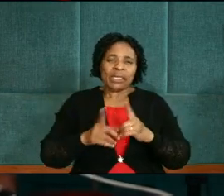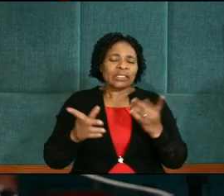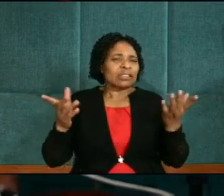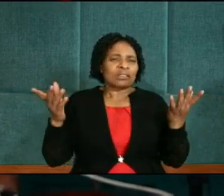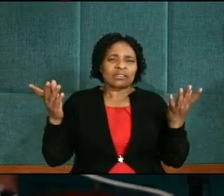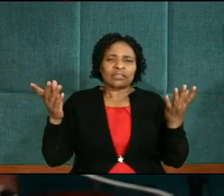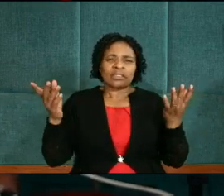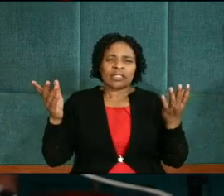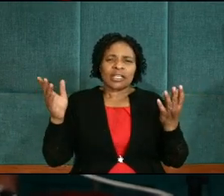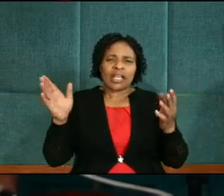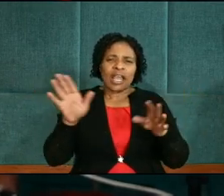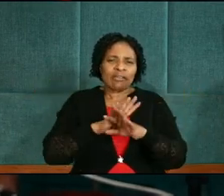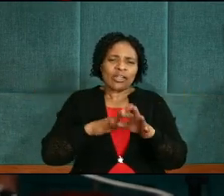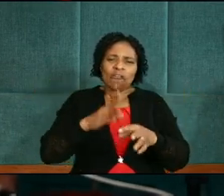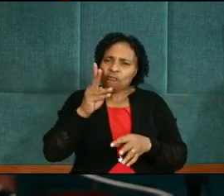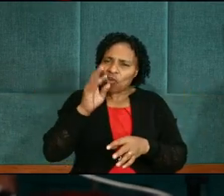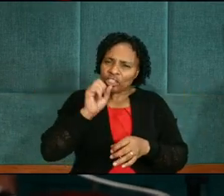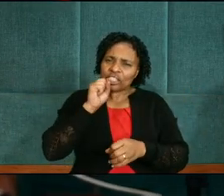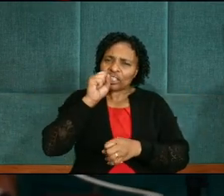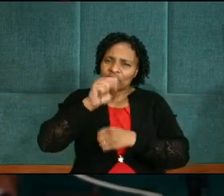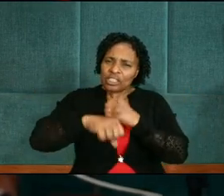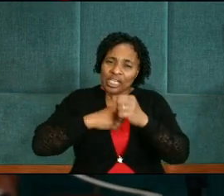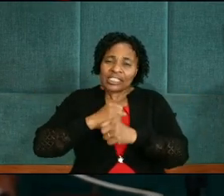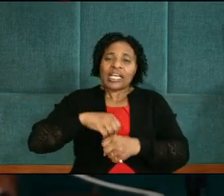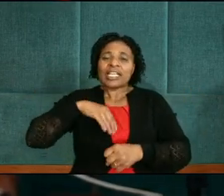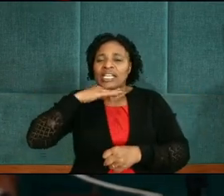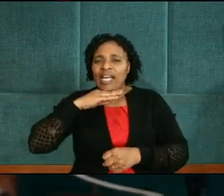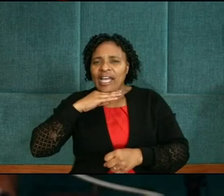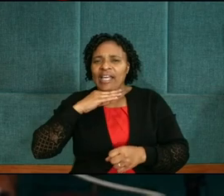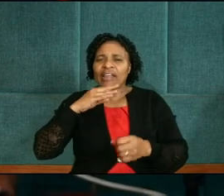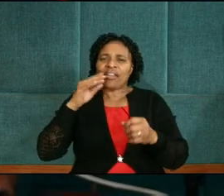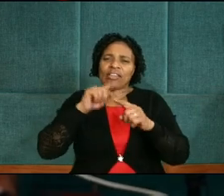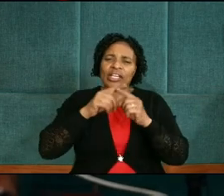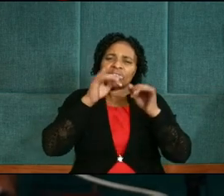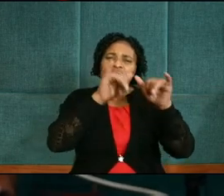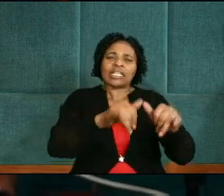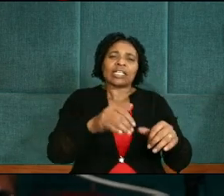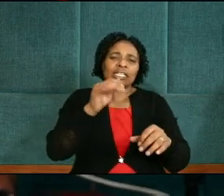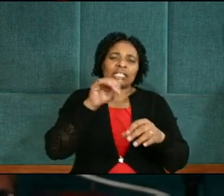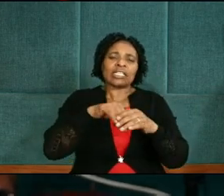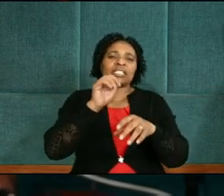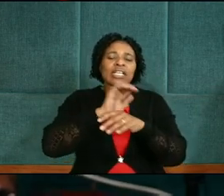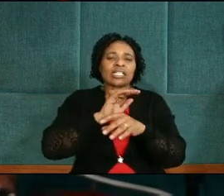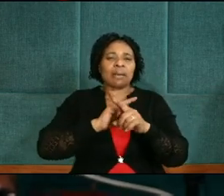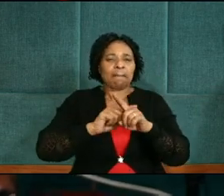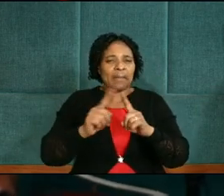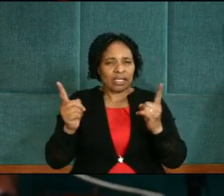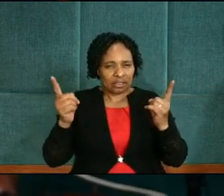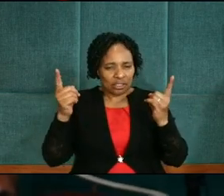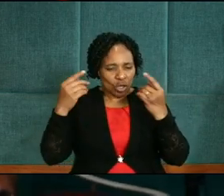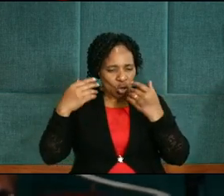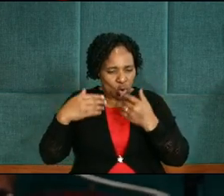I could be in the church for 40 years and die, born in the church and die in the church. I can still lose my way.